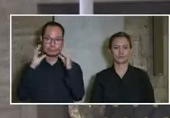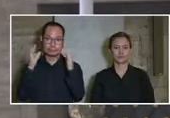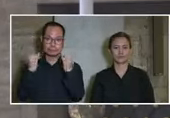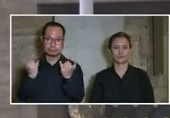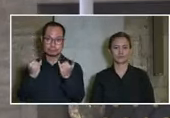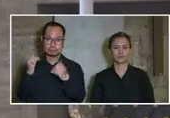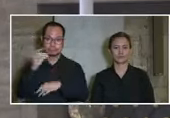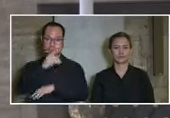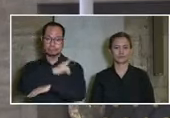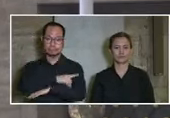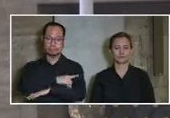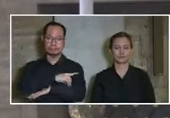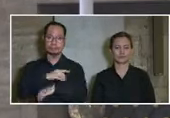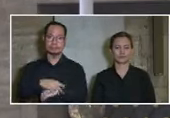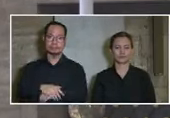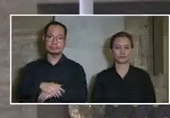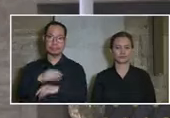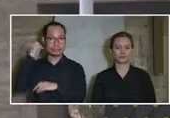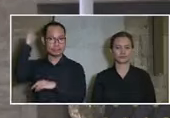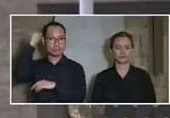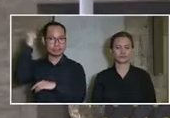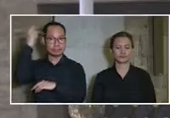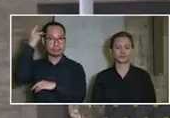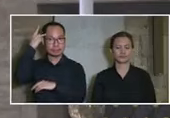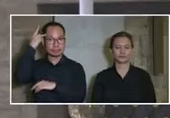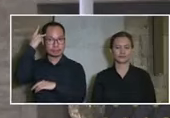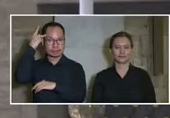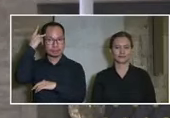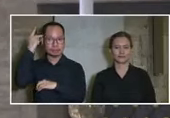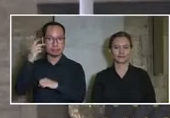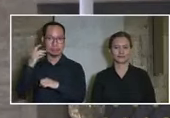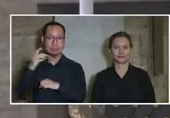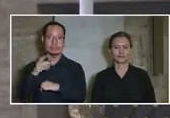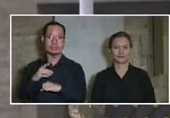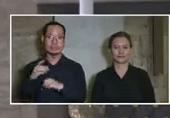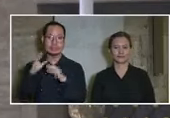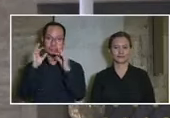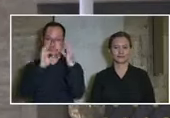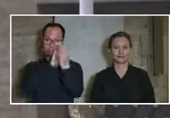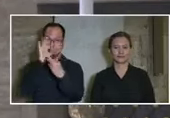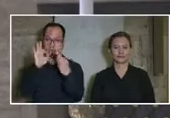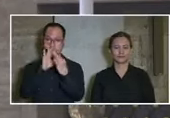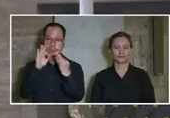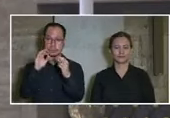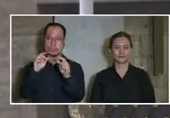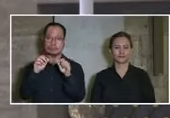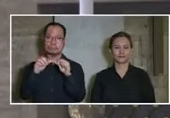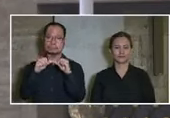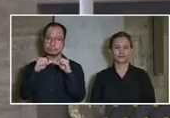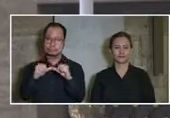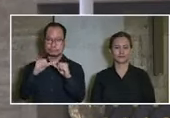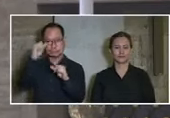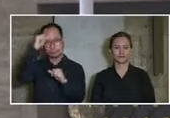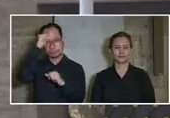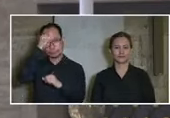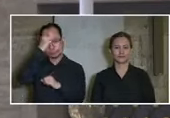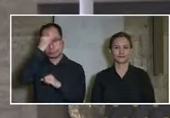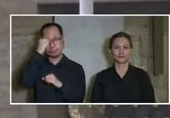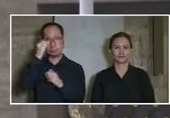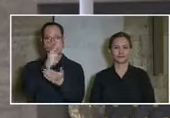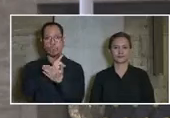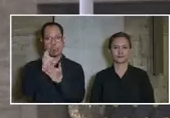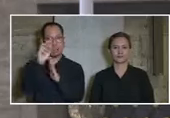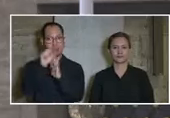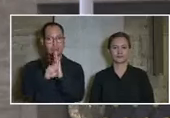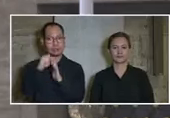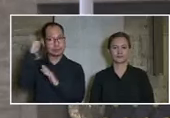day is the St. Peter's Pence Day. And we still remember the holiness